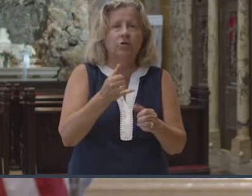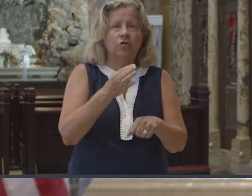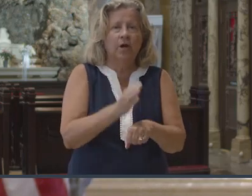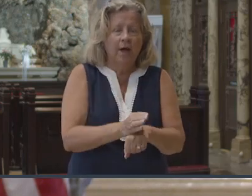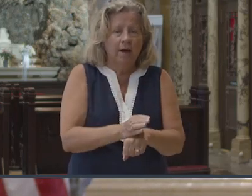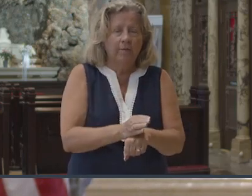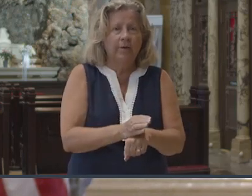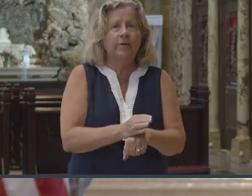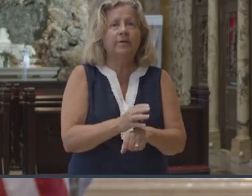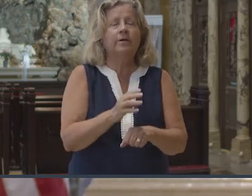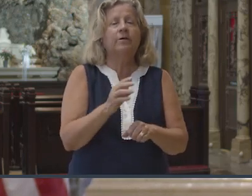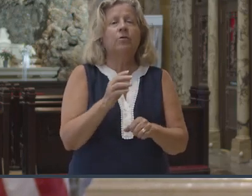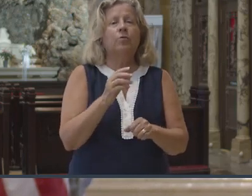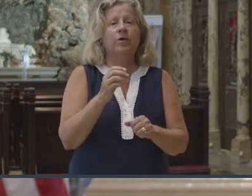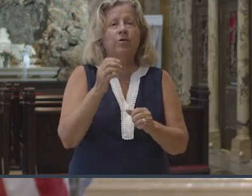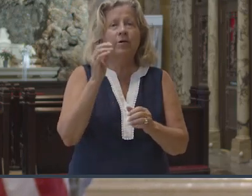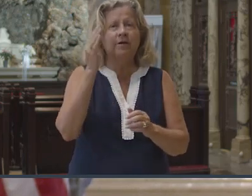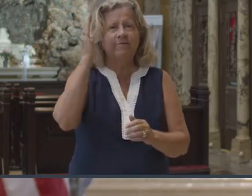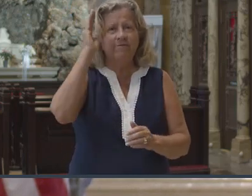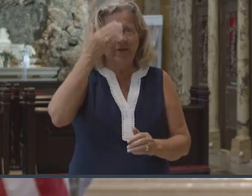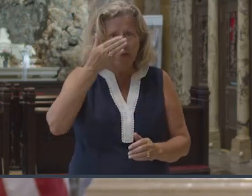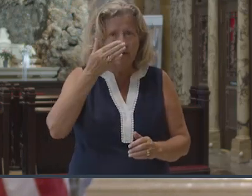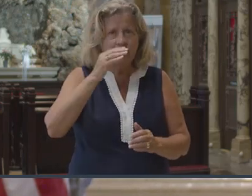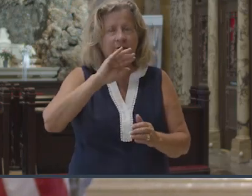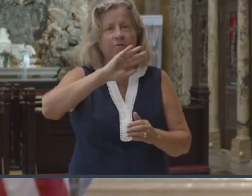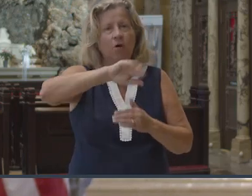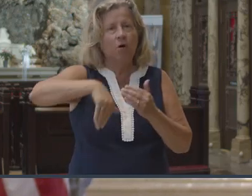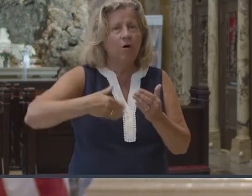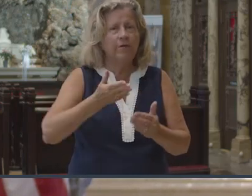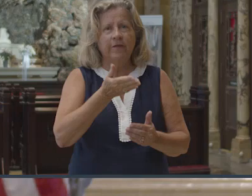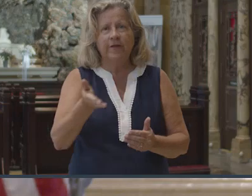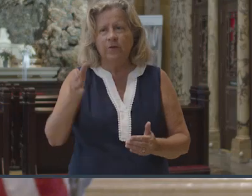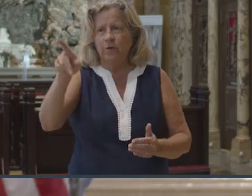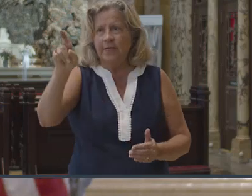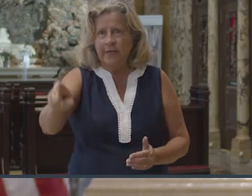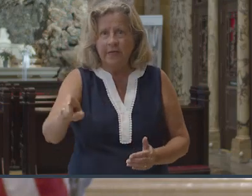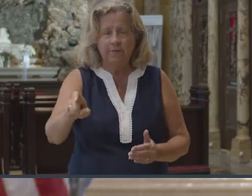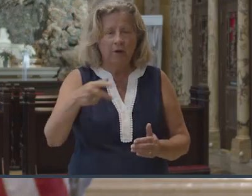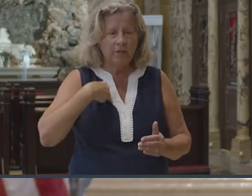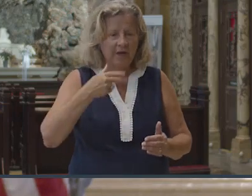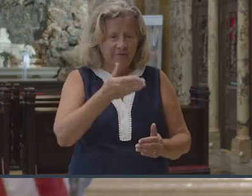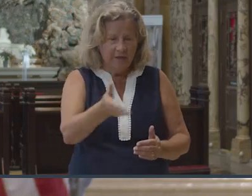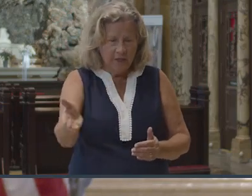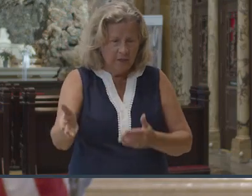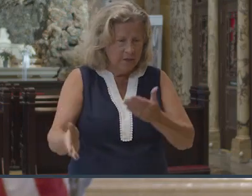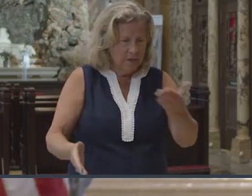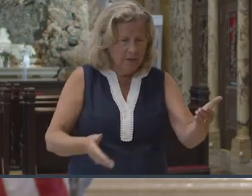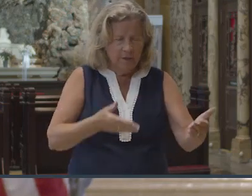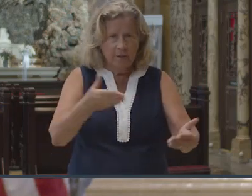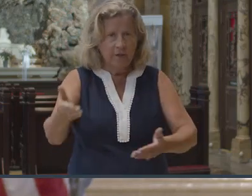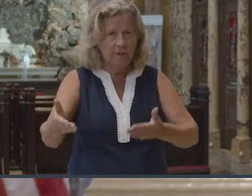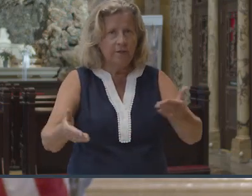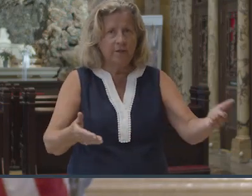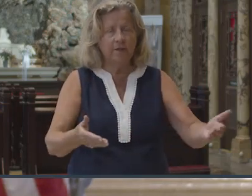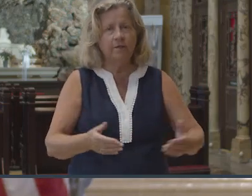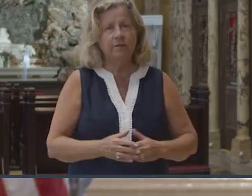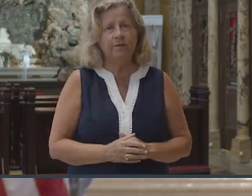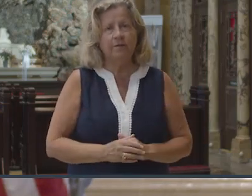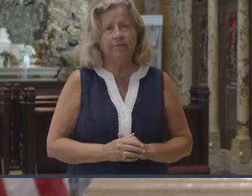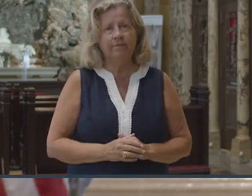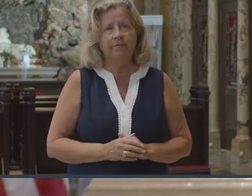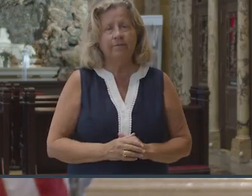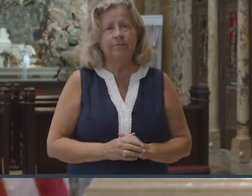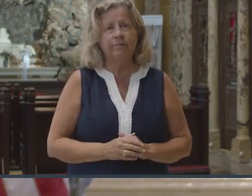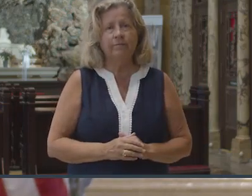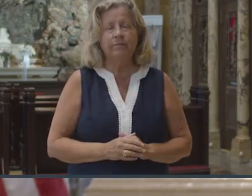we need to complete our lives. And so we never feel like we quite have enough.